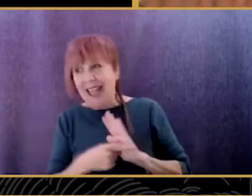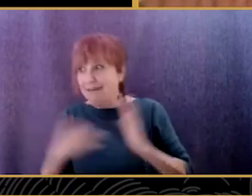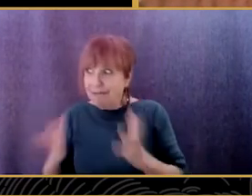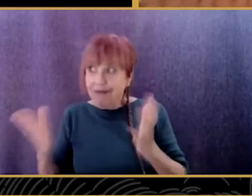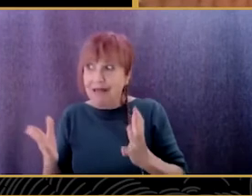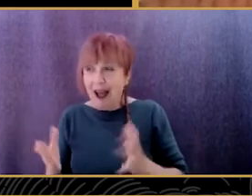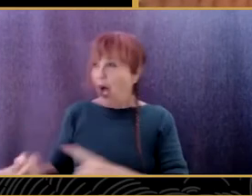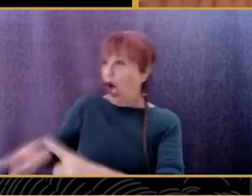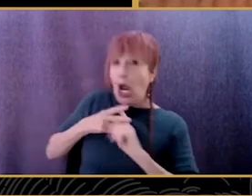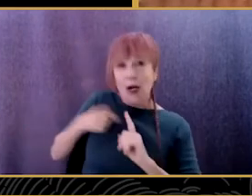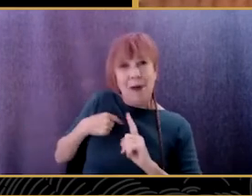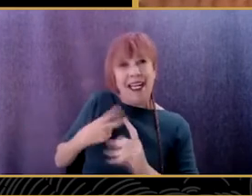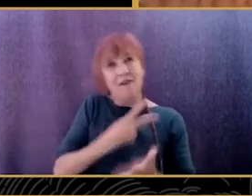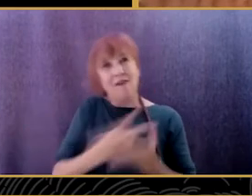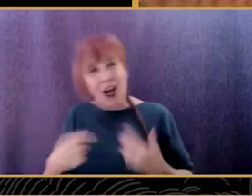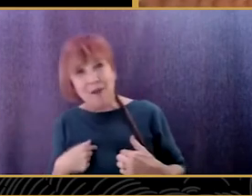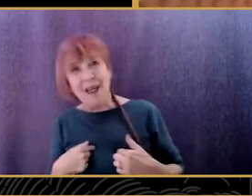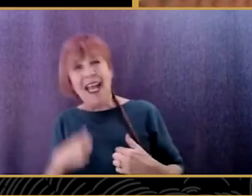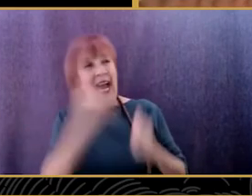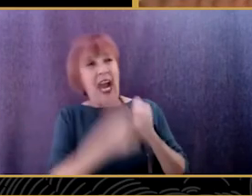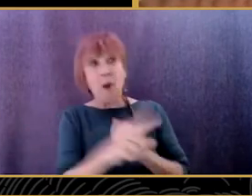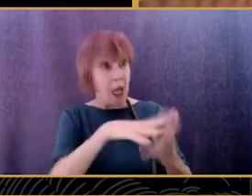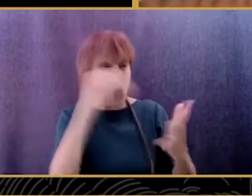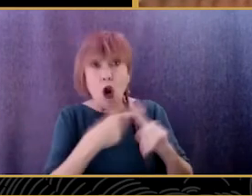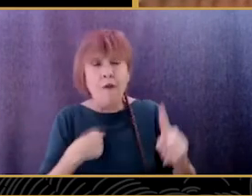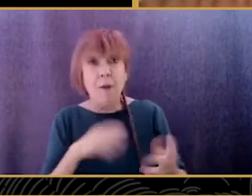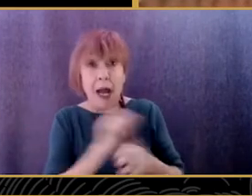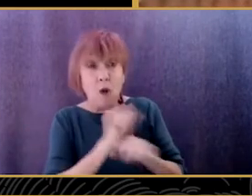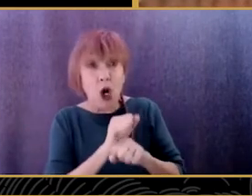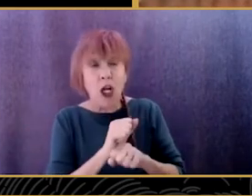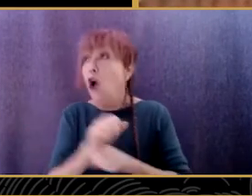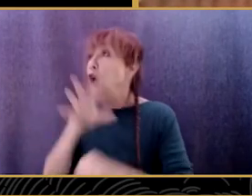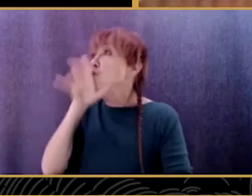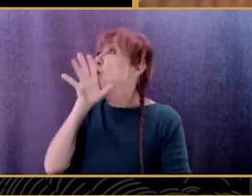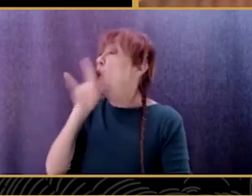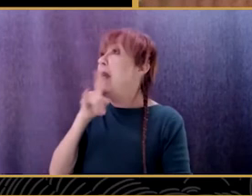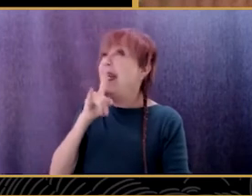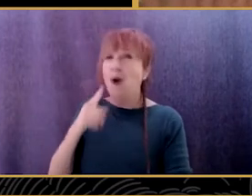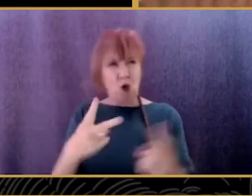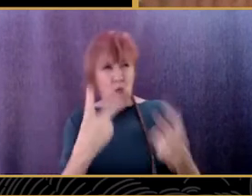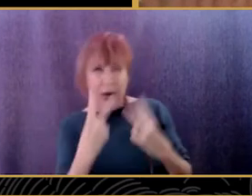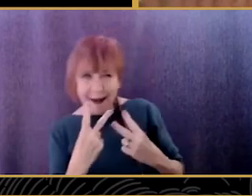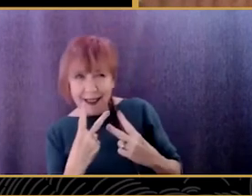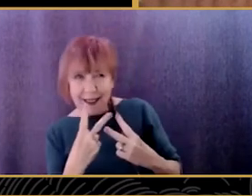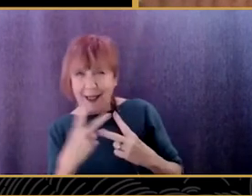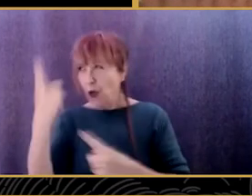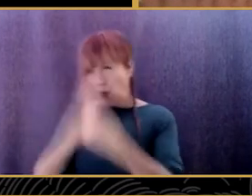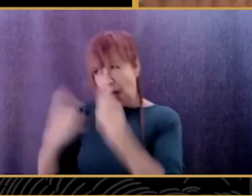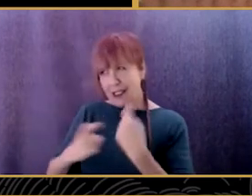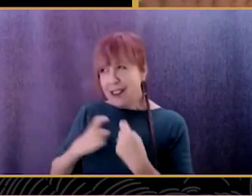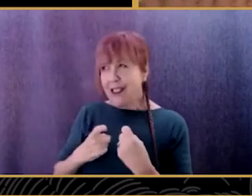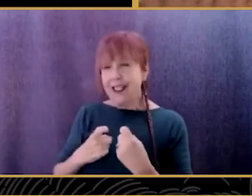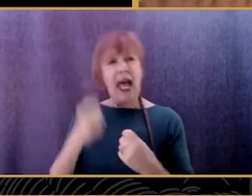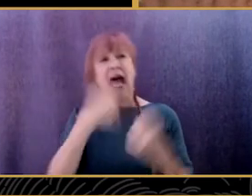Everyone who hired and fired me Everyone who learned from my work Who spoke it aloud Who witnessed and questioned it